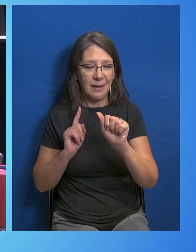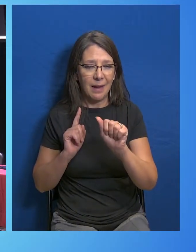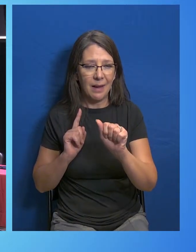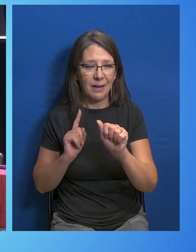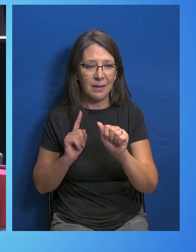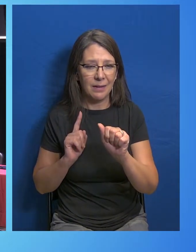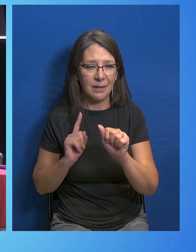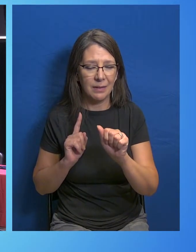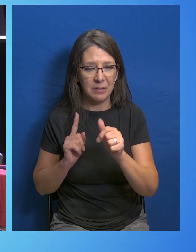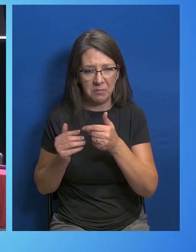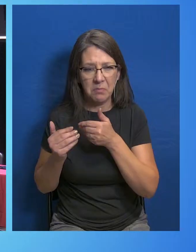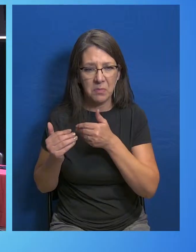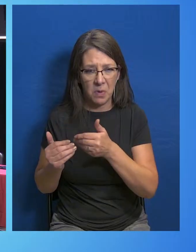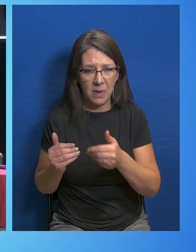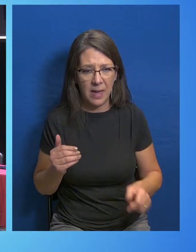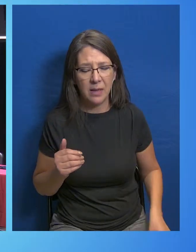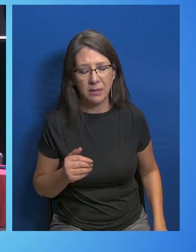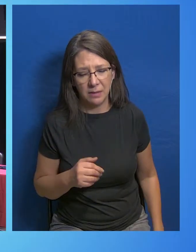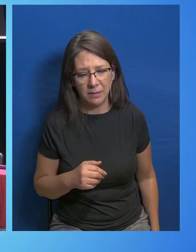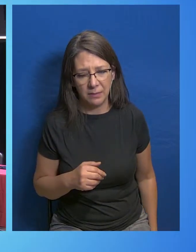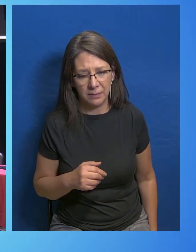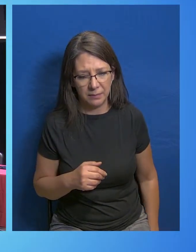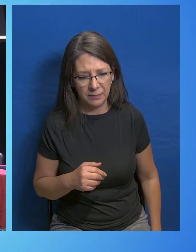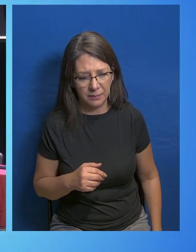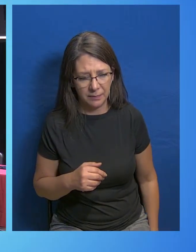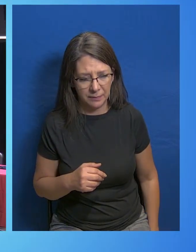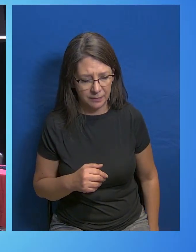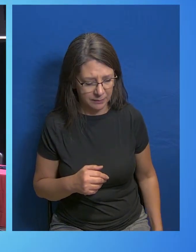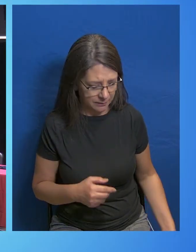Board Member Diana, go ahead.